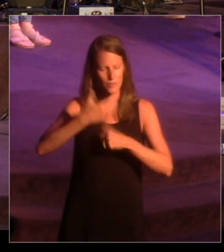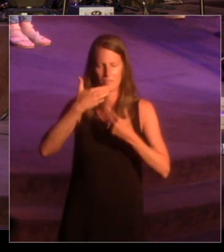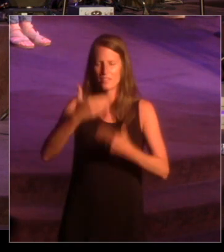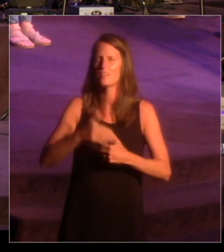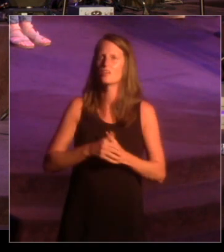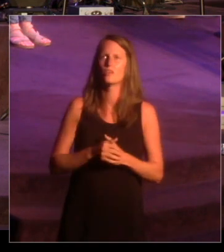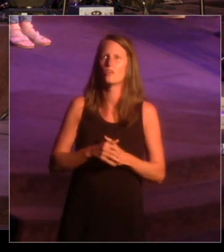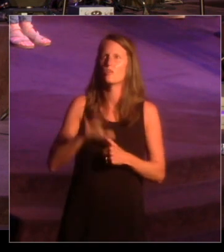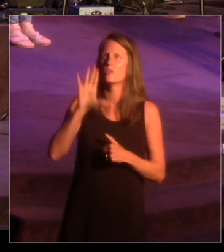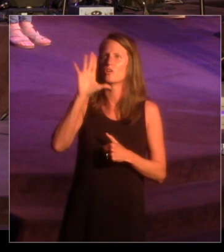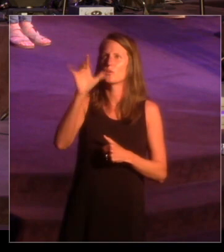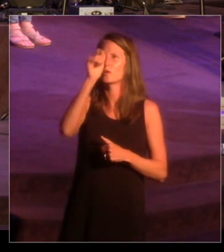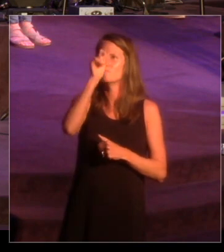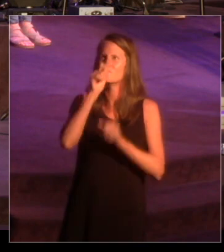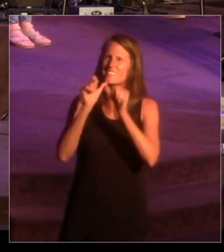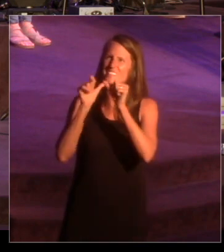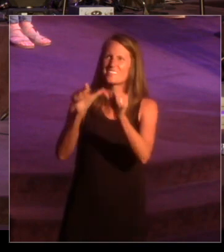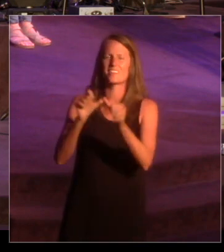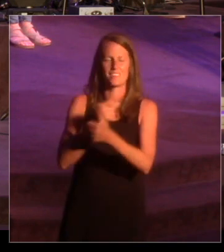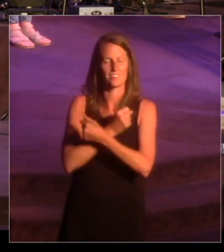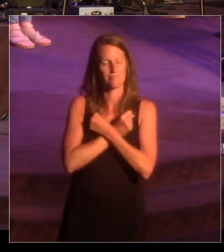I thank you for your steadfast love.